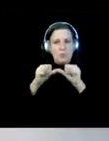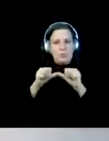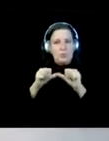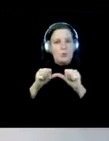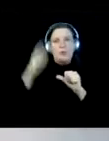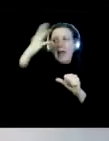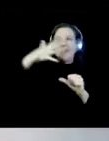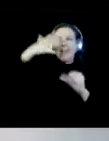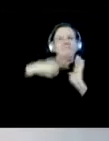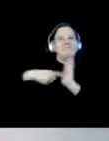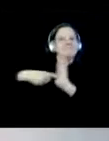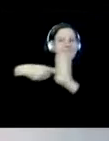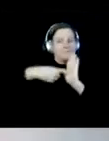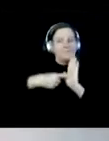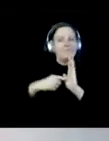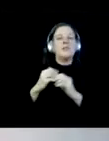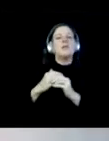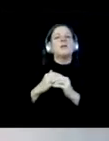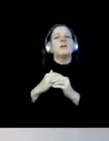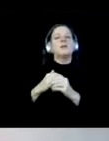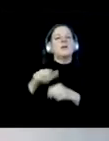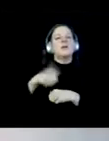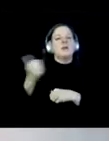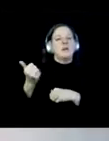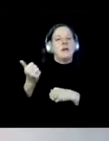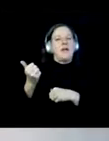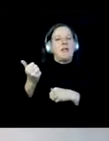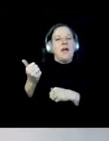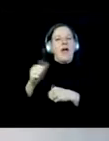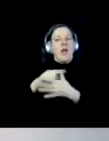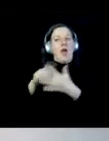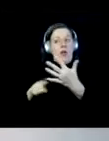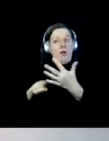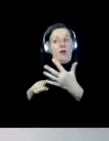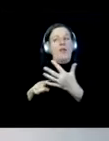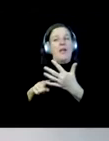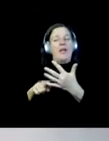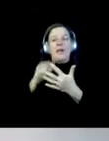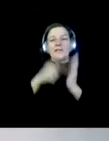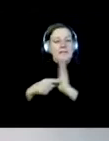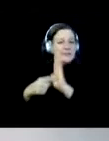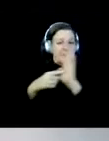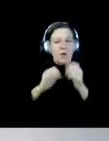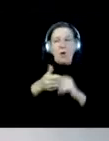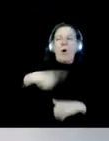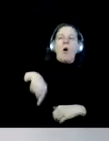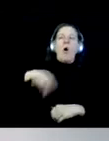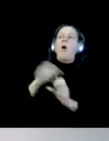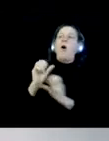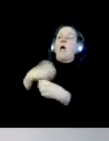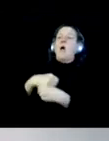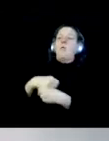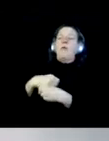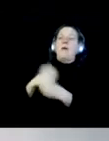was something that the other aspects sort of bring in as well, or the way that we kind of make an image of ourselves